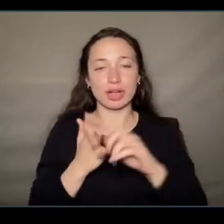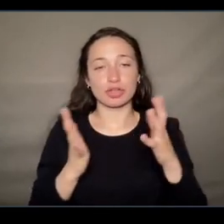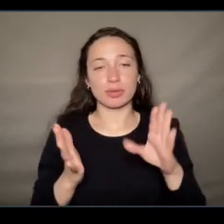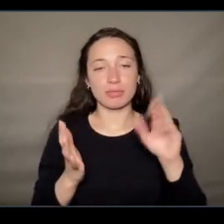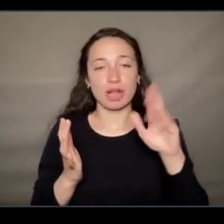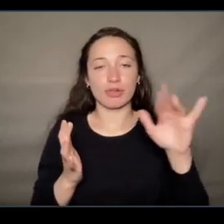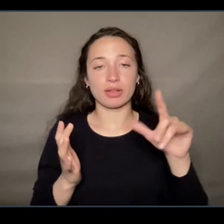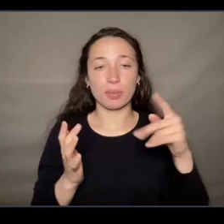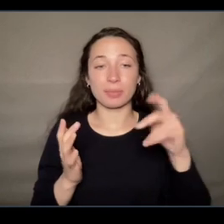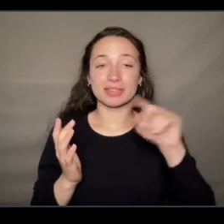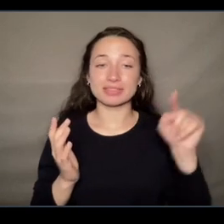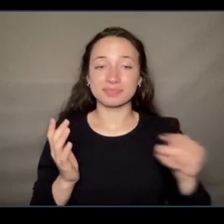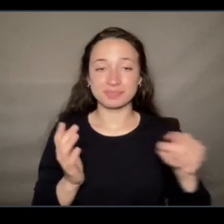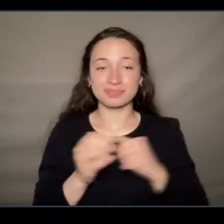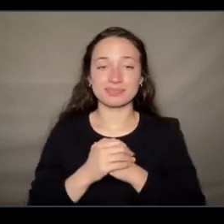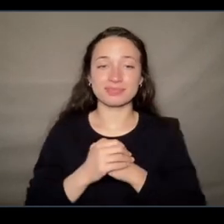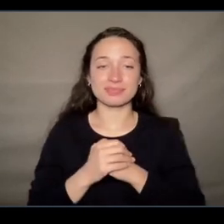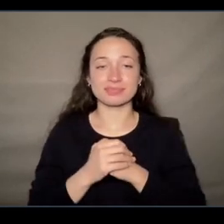Barry Lopez.